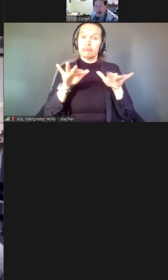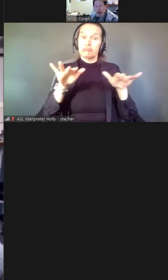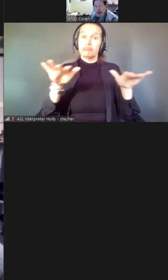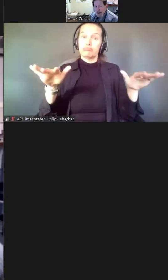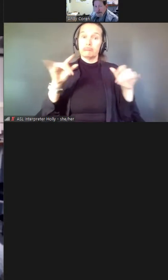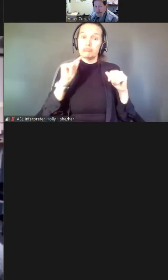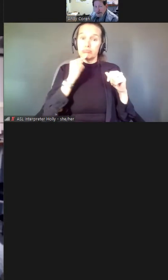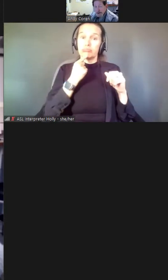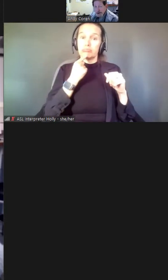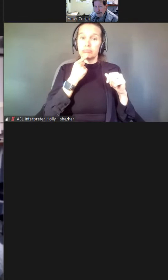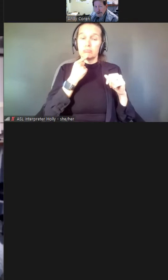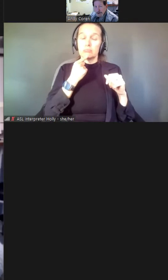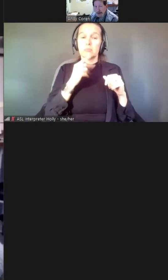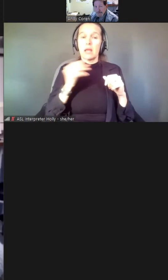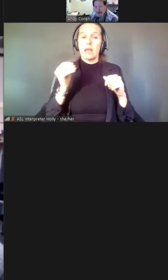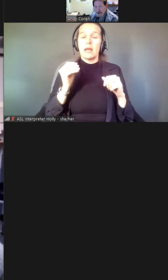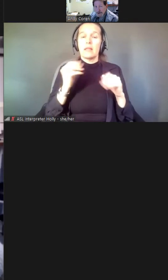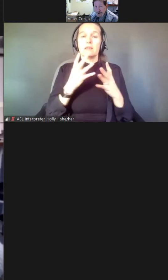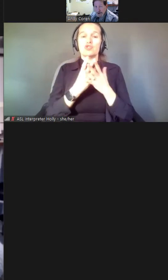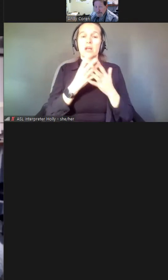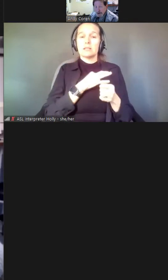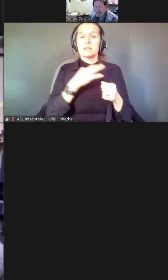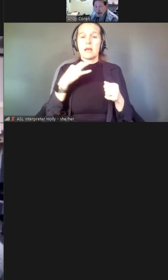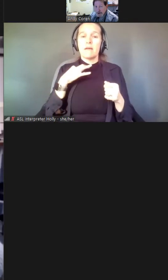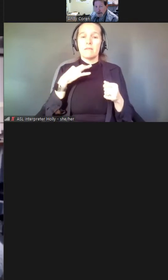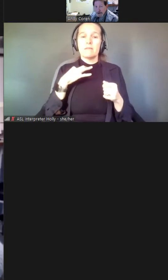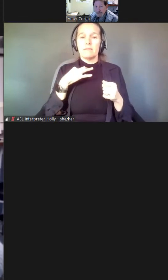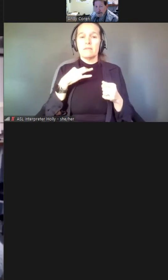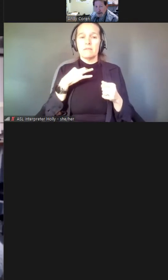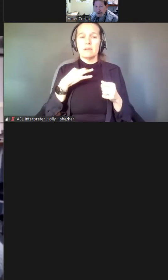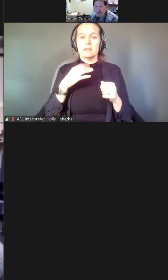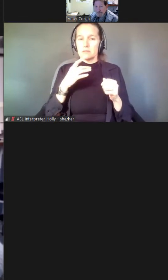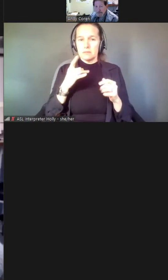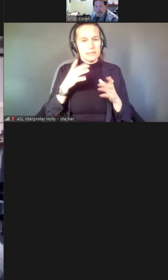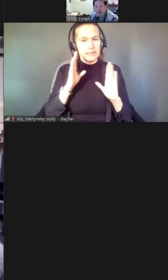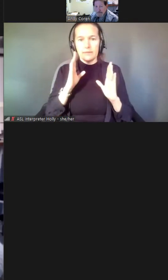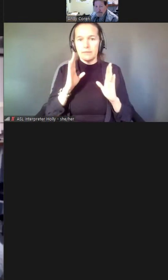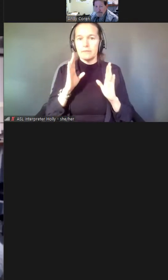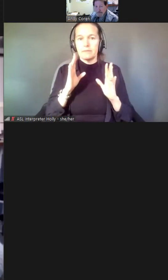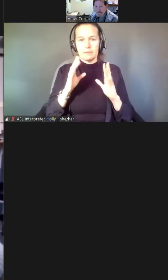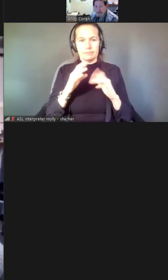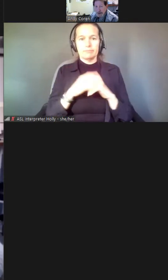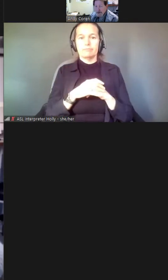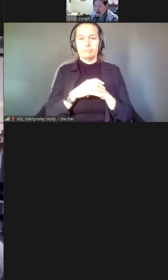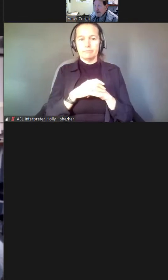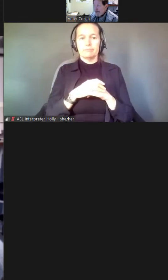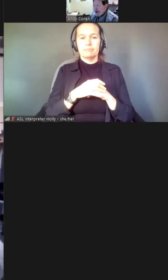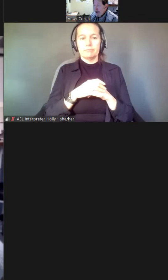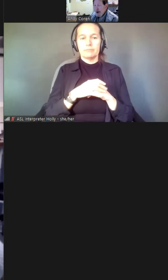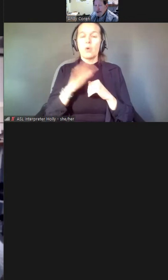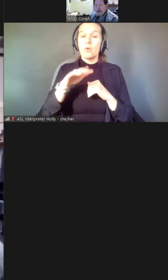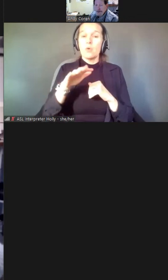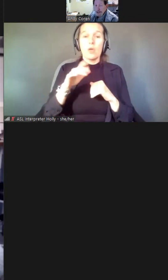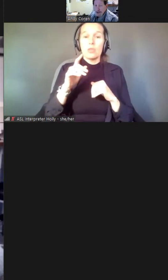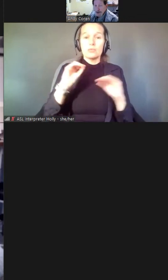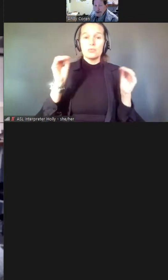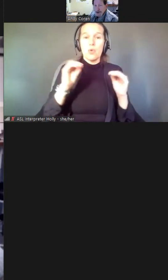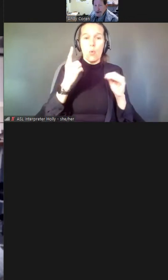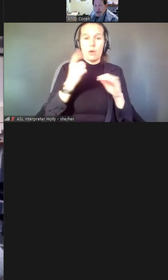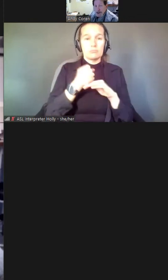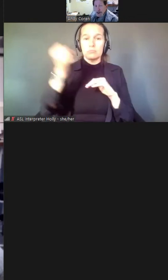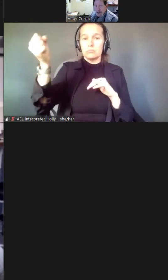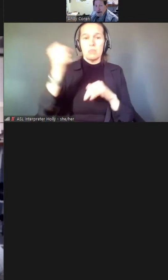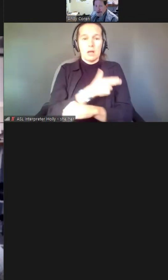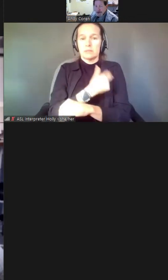outbreak, and the jail staff is being very attentive to that. There have been no